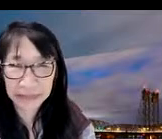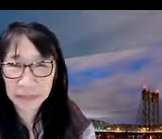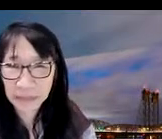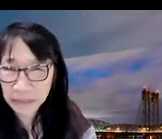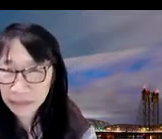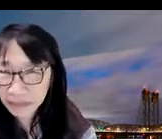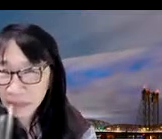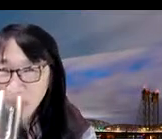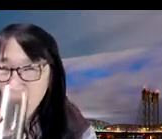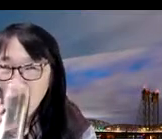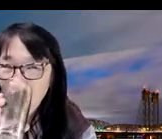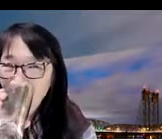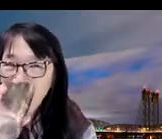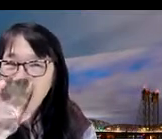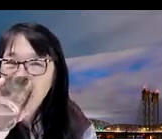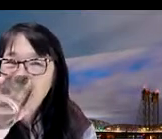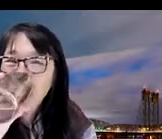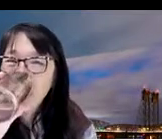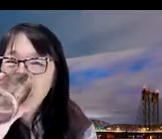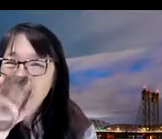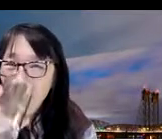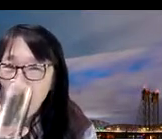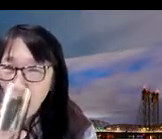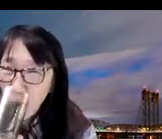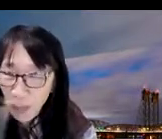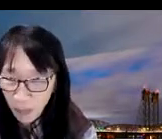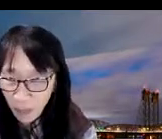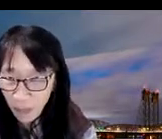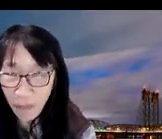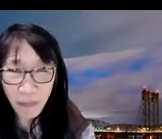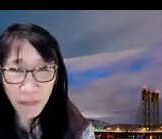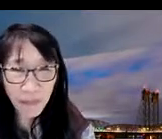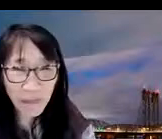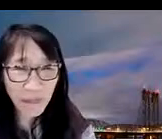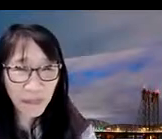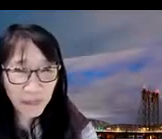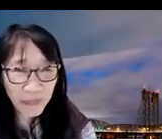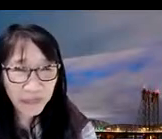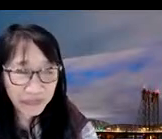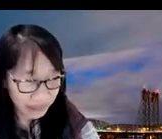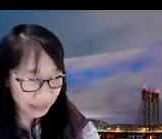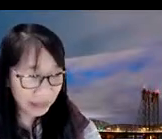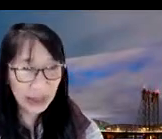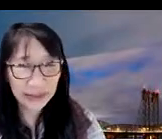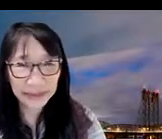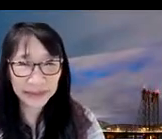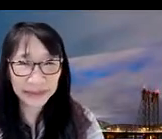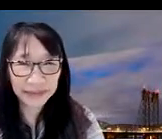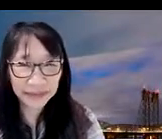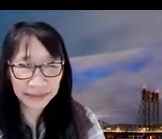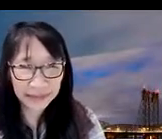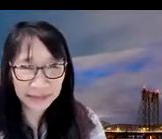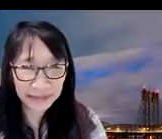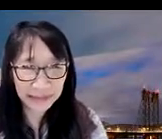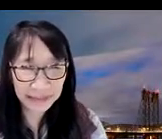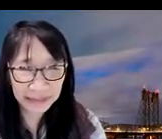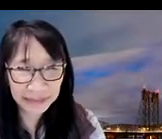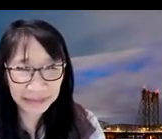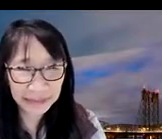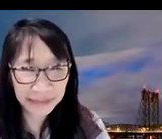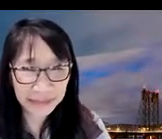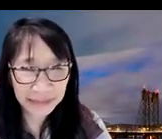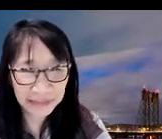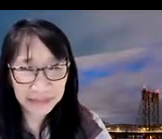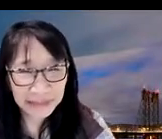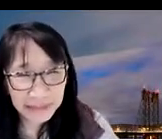and I don't know if you can see my item is a scale, and I don't go over the I-5 bridge too much, but